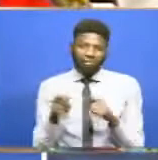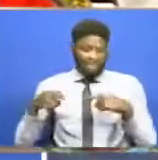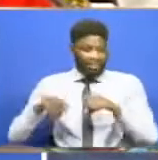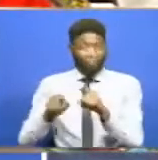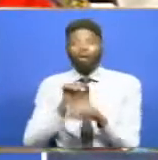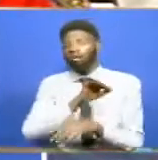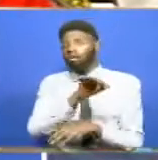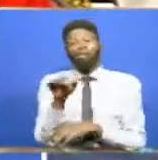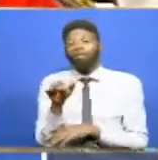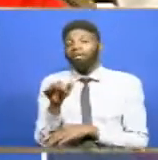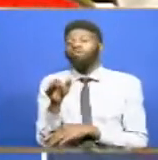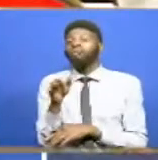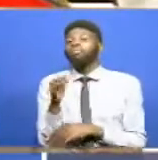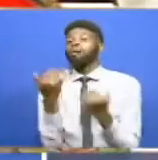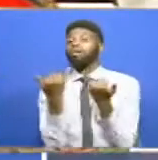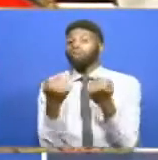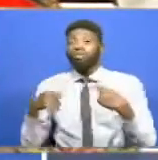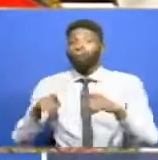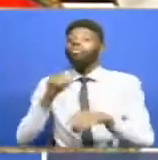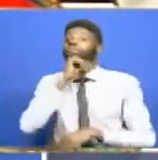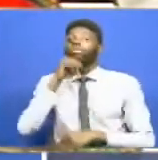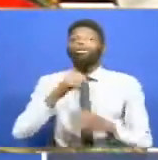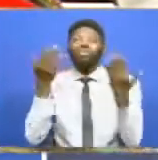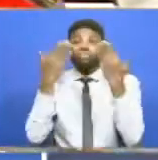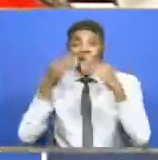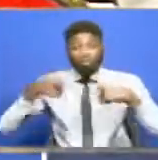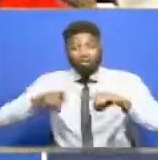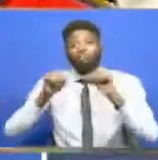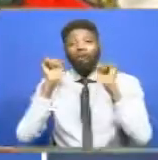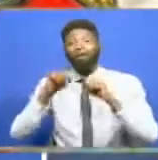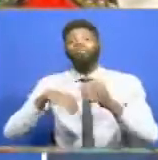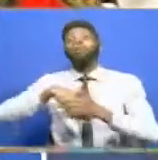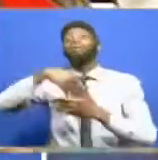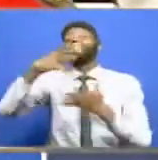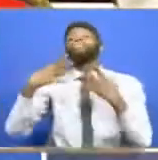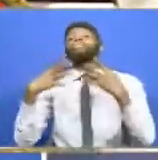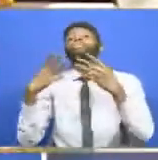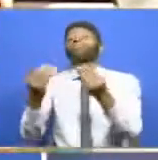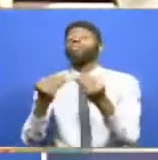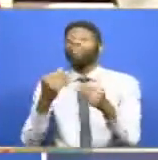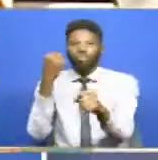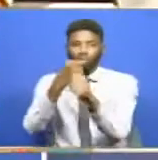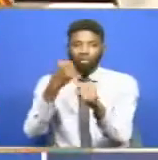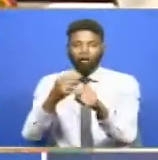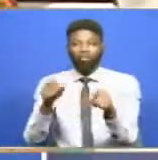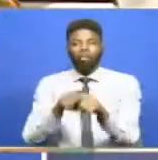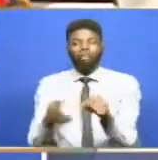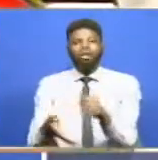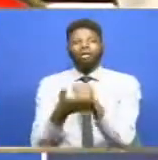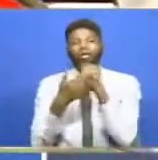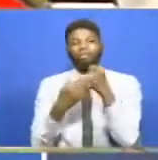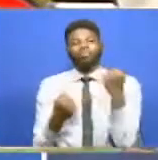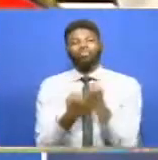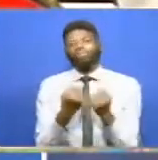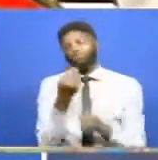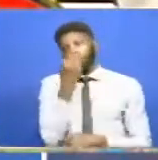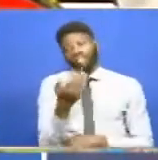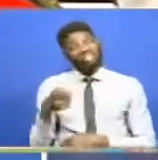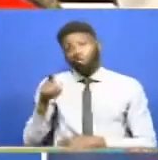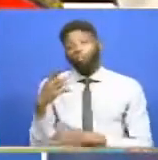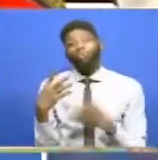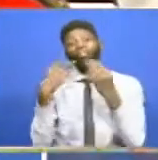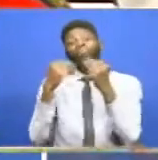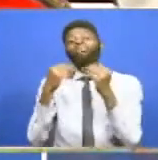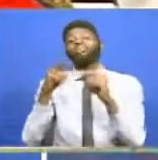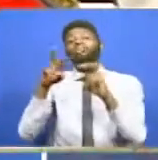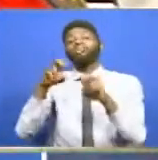requested that you're old enough, you can also go and look for money and put food on the table. Mm-hmm. And where are they going to look for